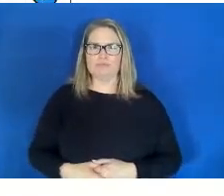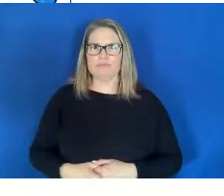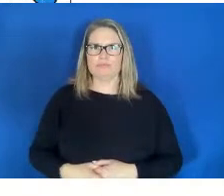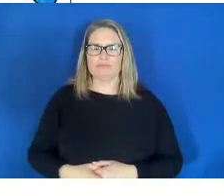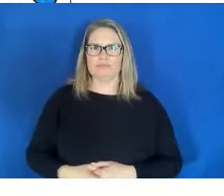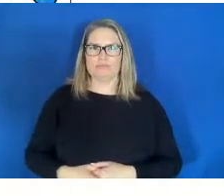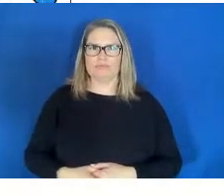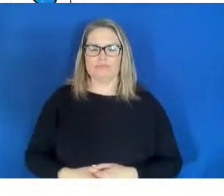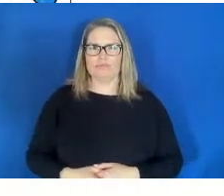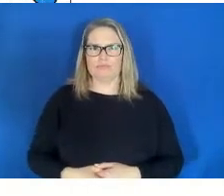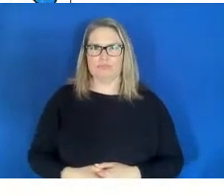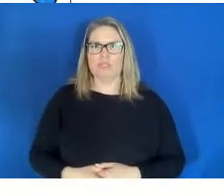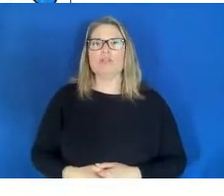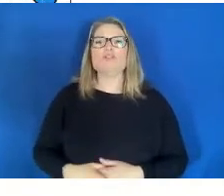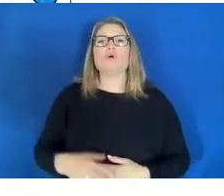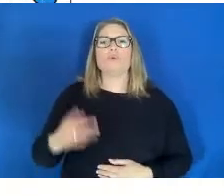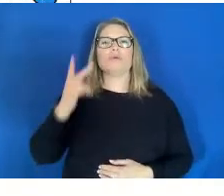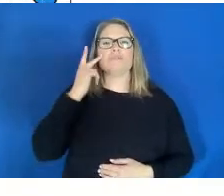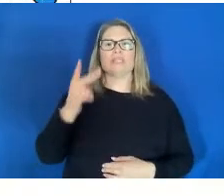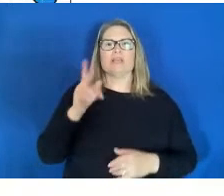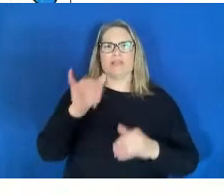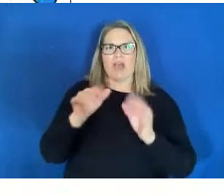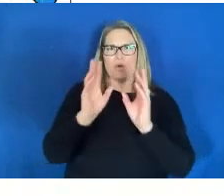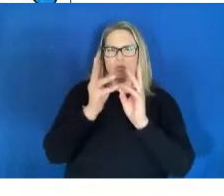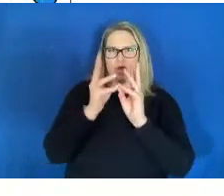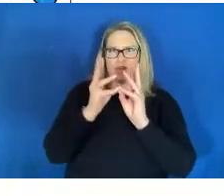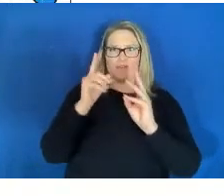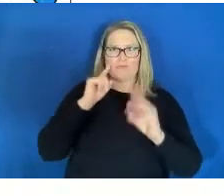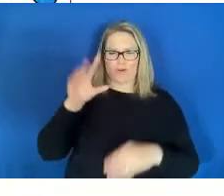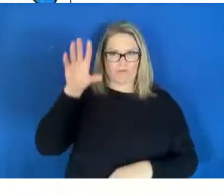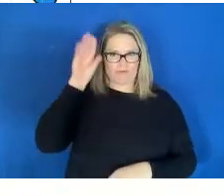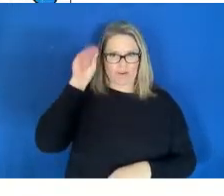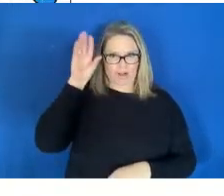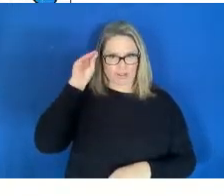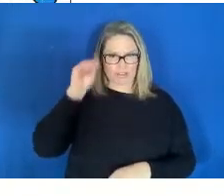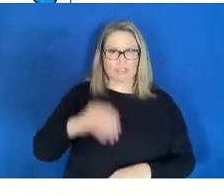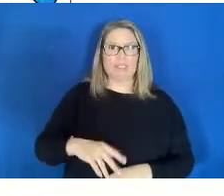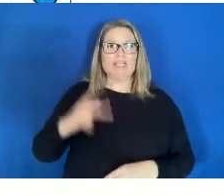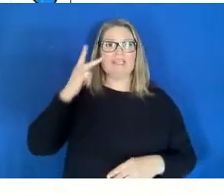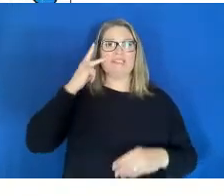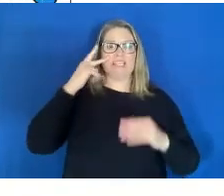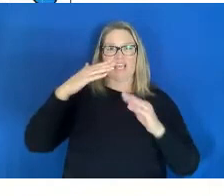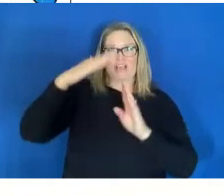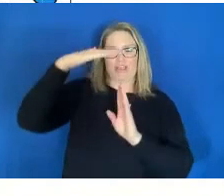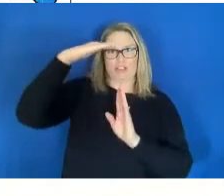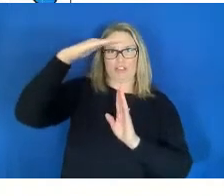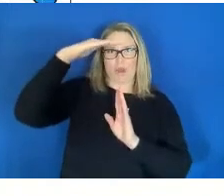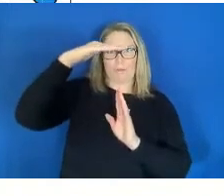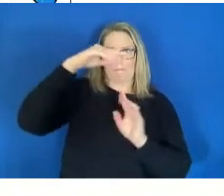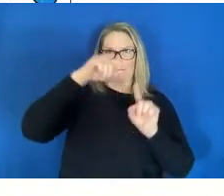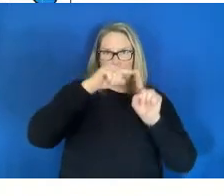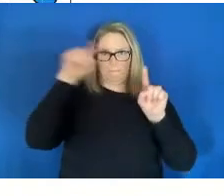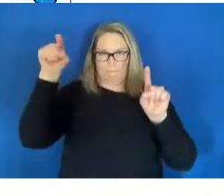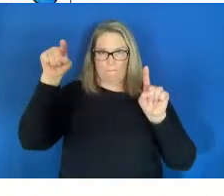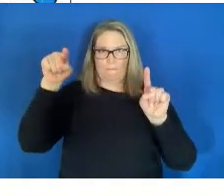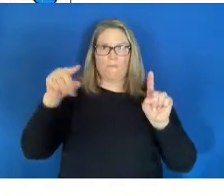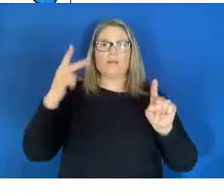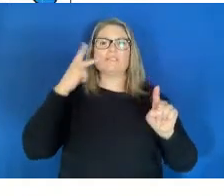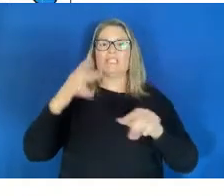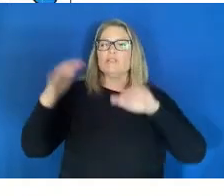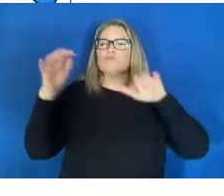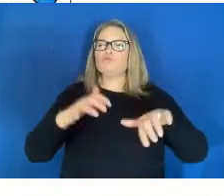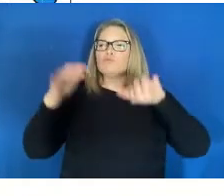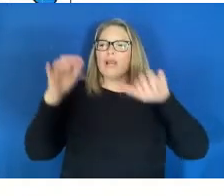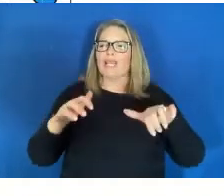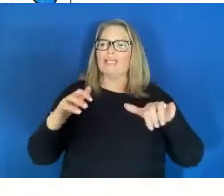Chronology for winter for Fredericton. On the top, we can see the precipitation data